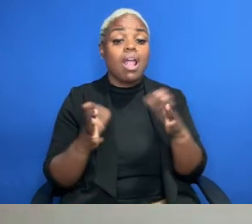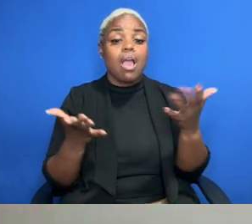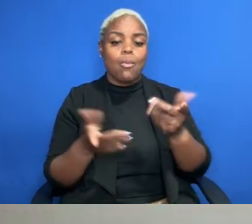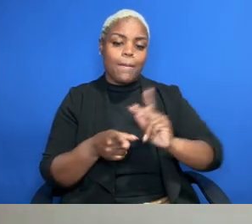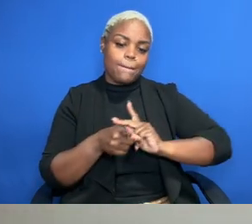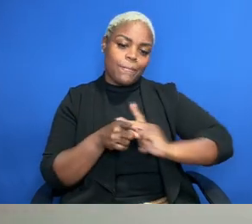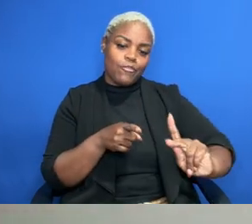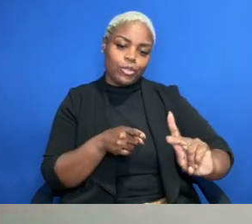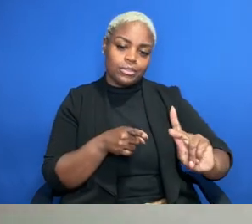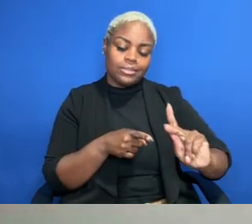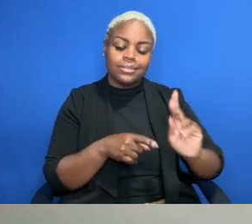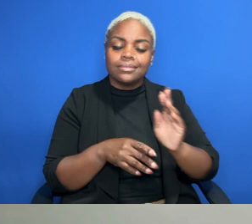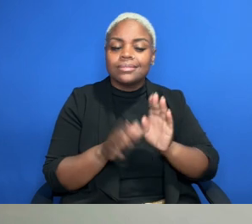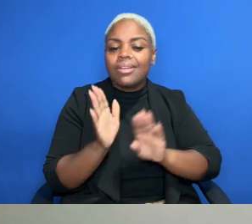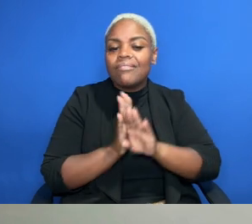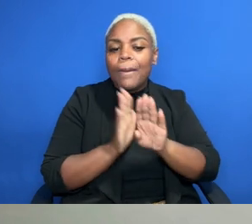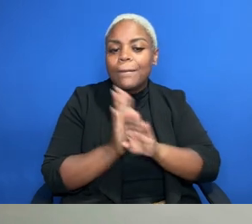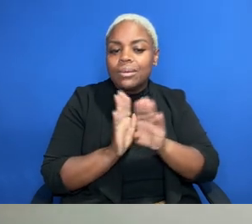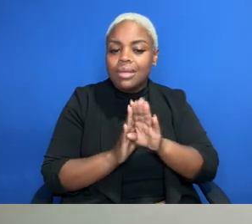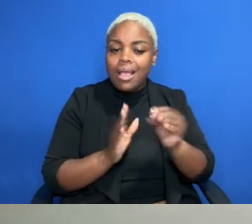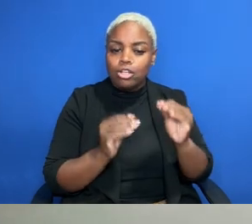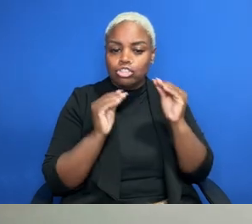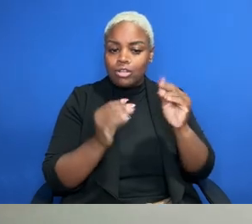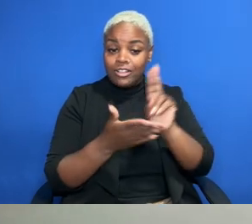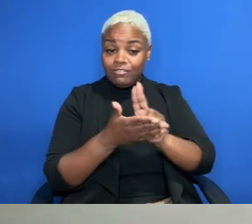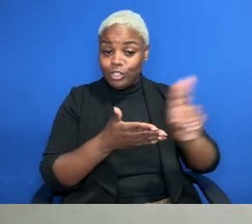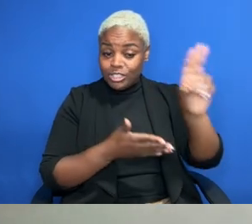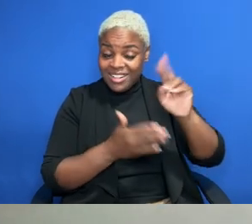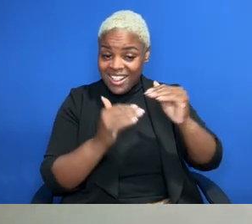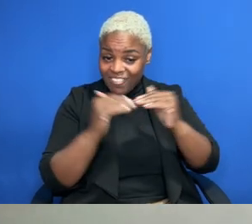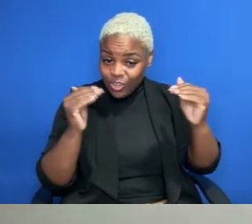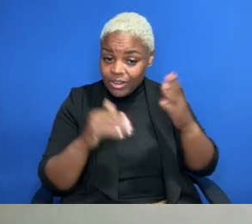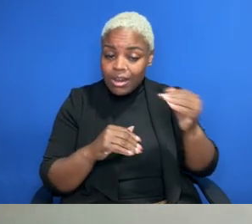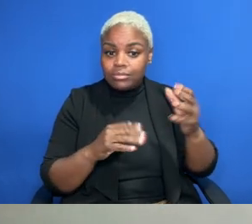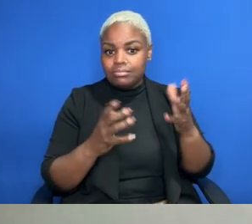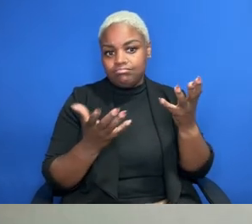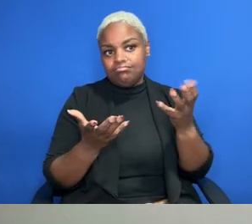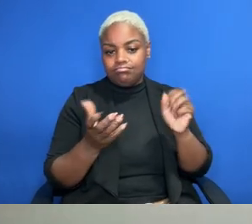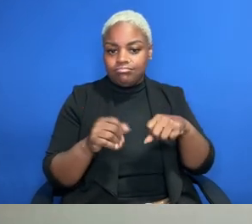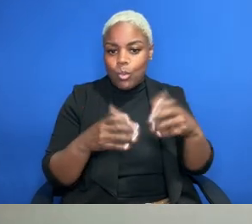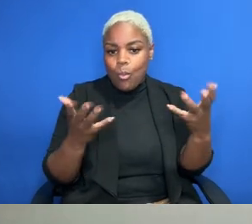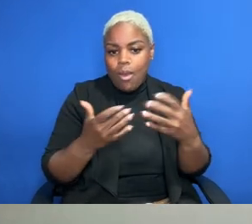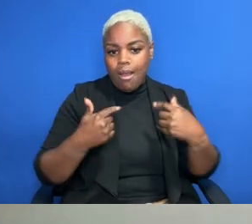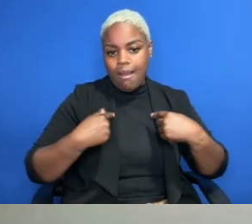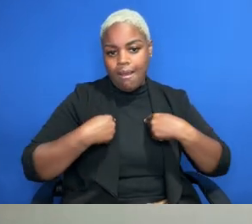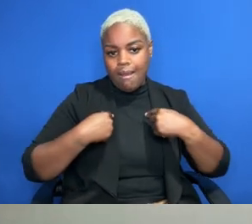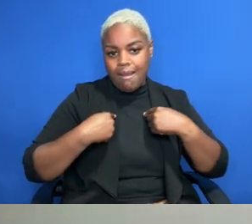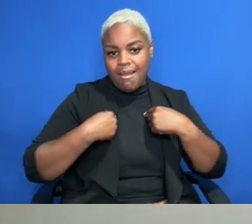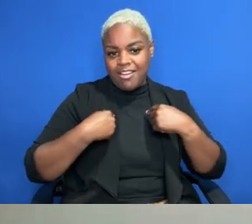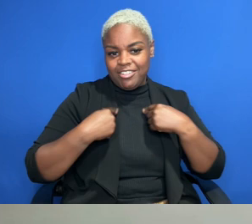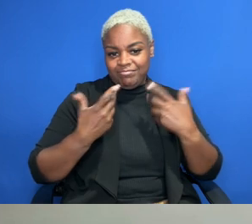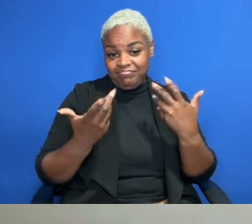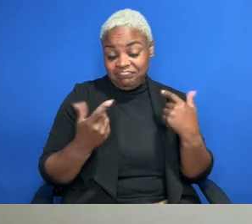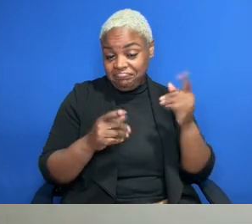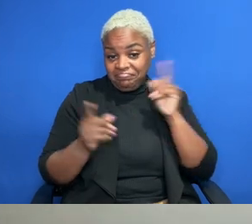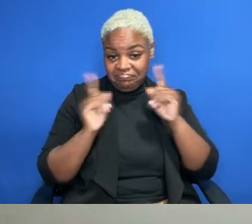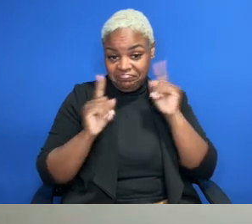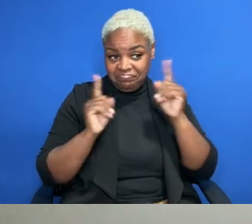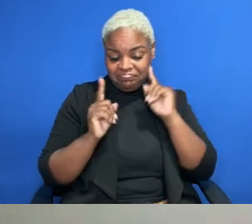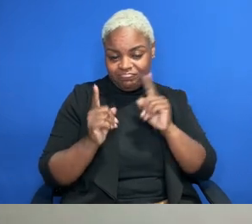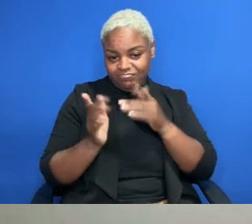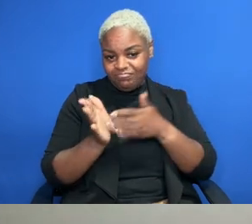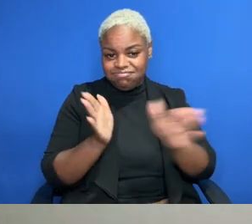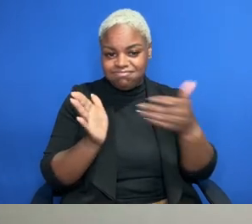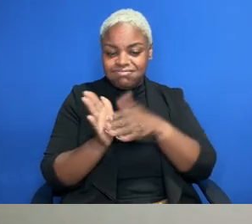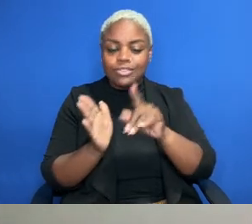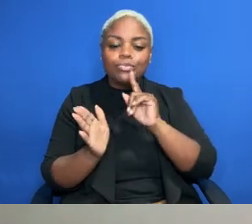and I've done a lot of professional development and also have taught at the university level. And so much of what I heard